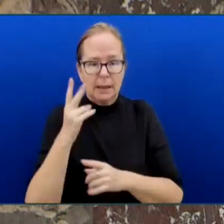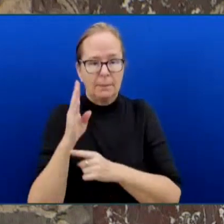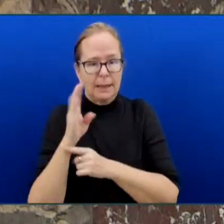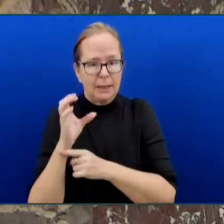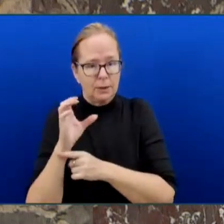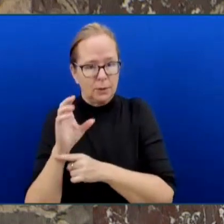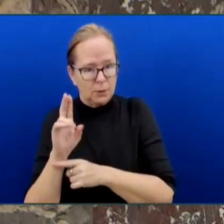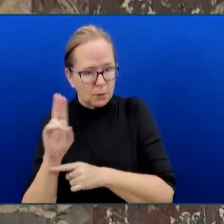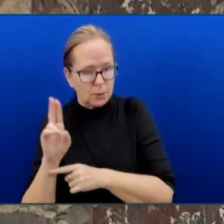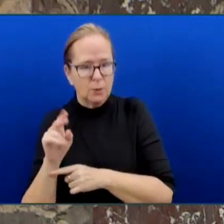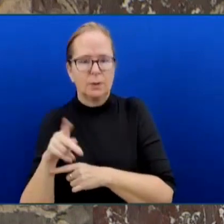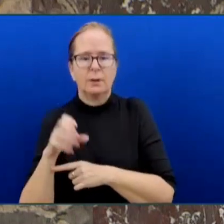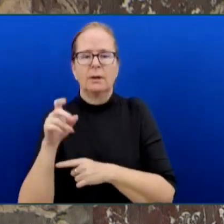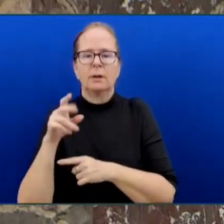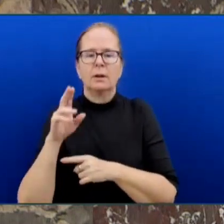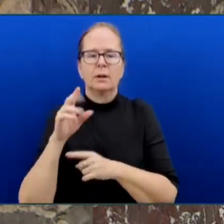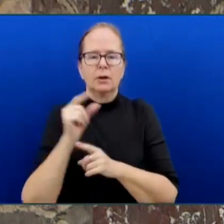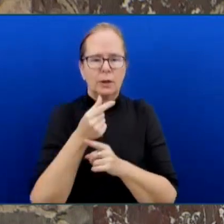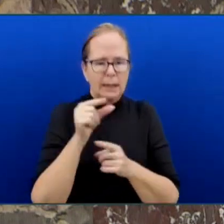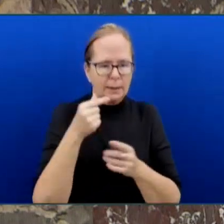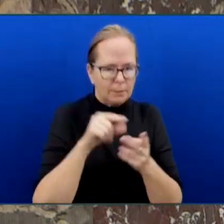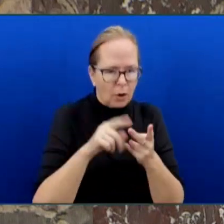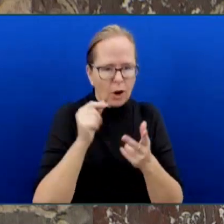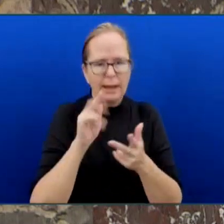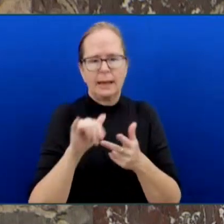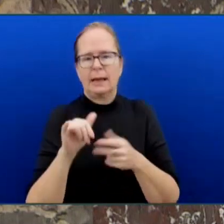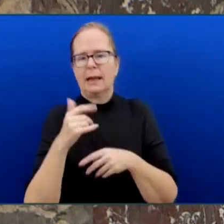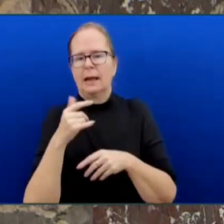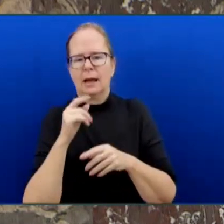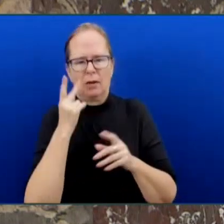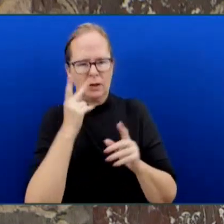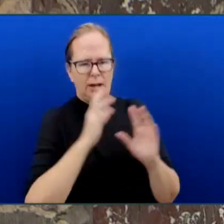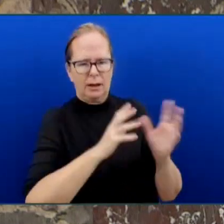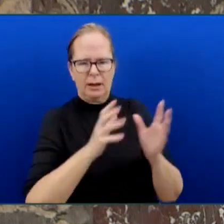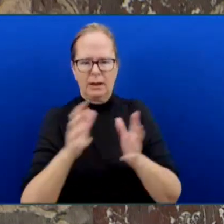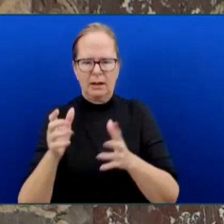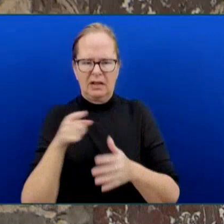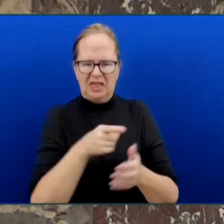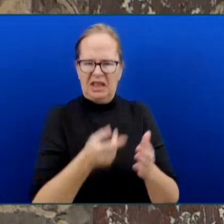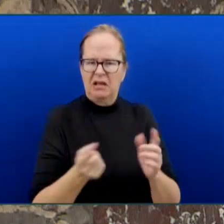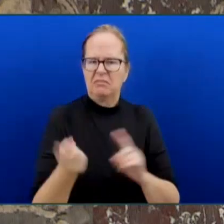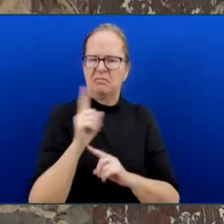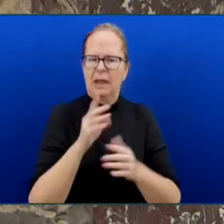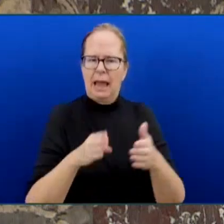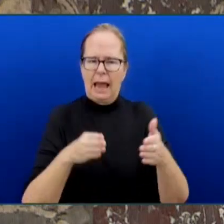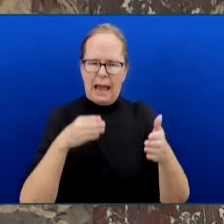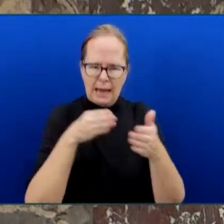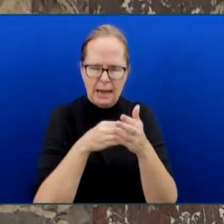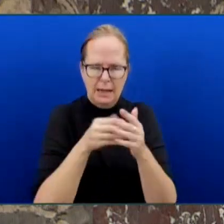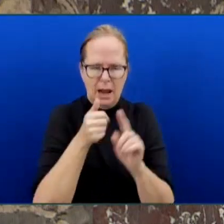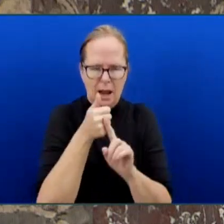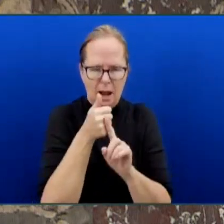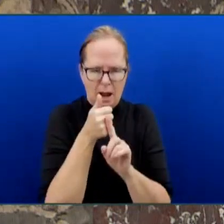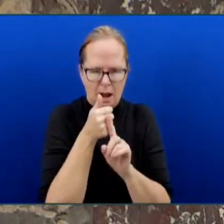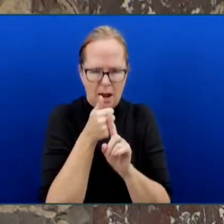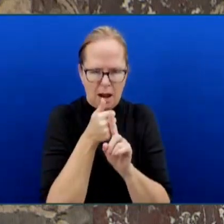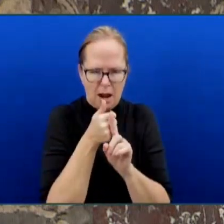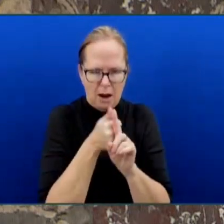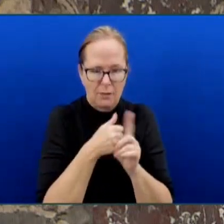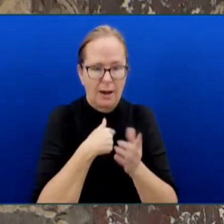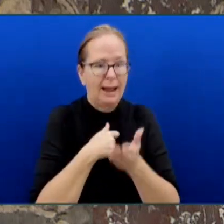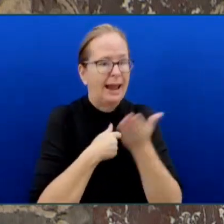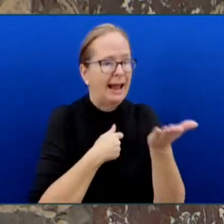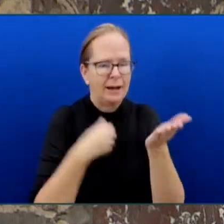housing affordability initiative that this government has brought forward. Now, there is one more opportunity for the Leader of the